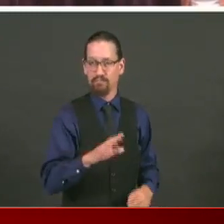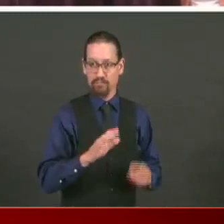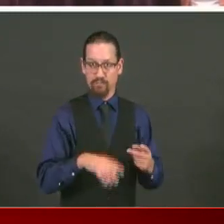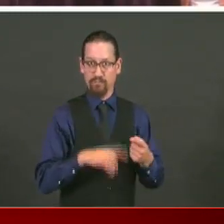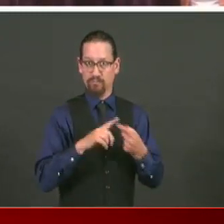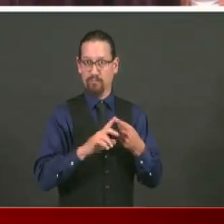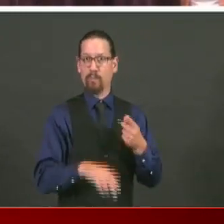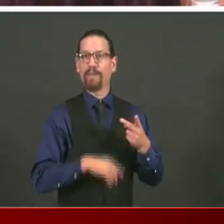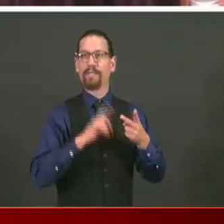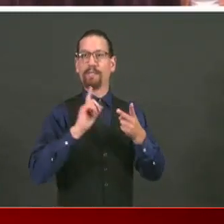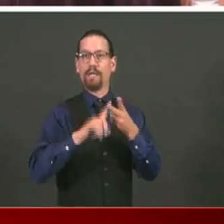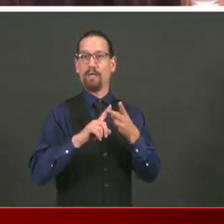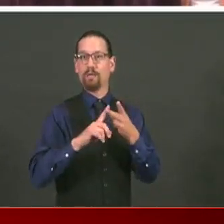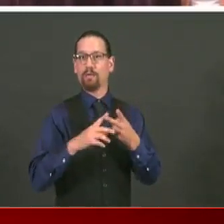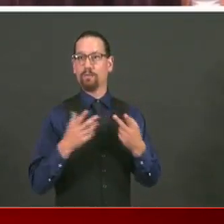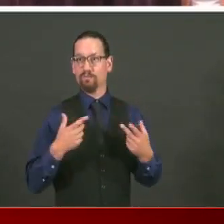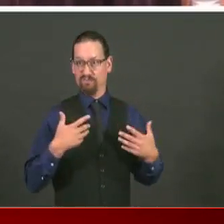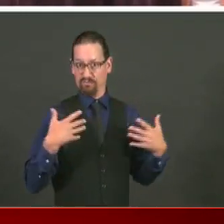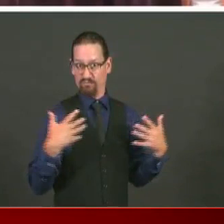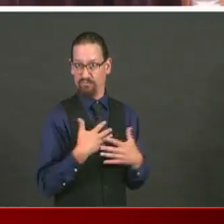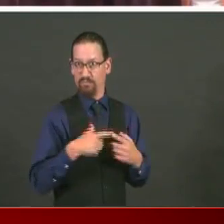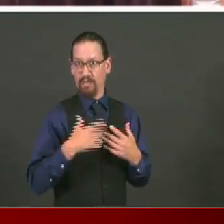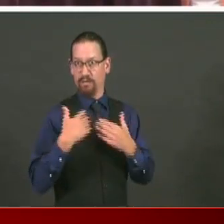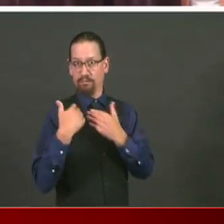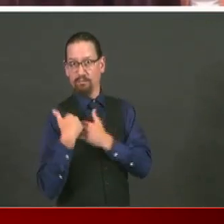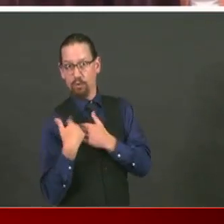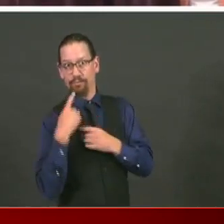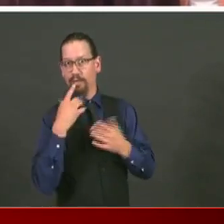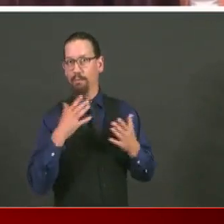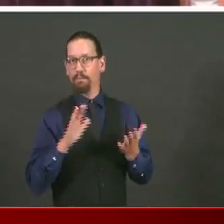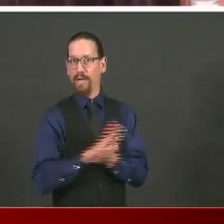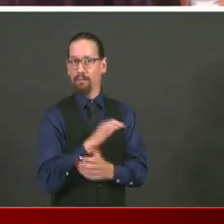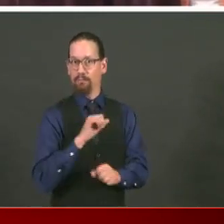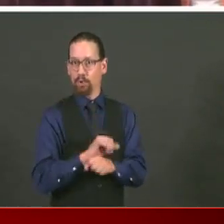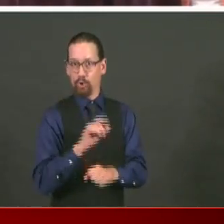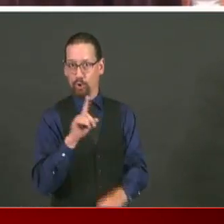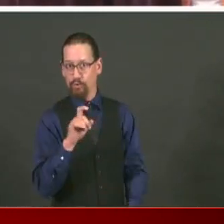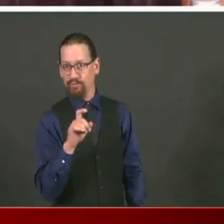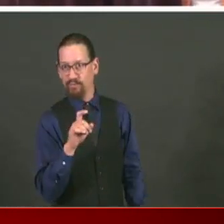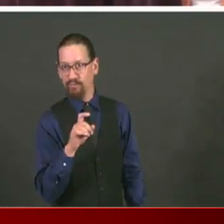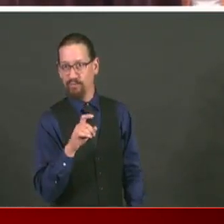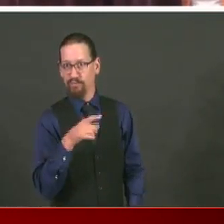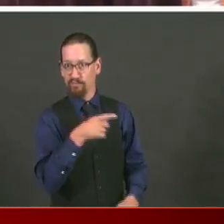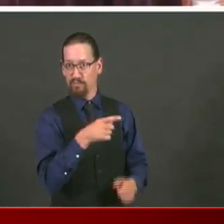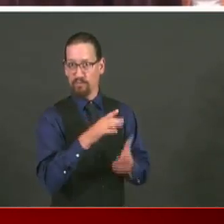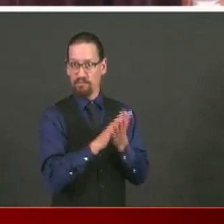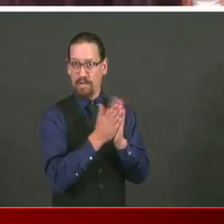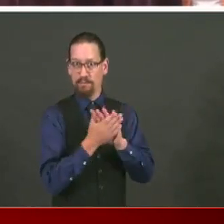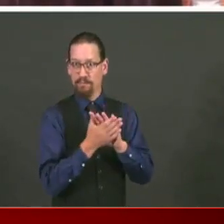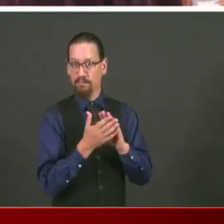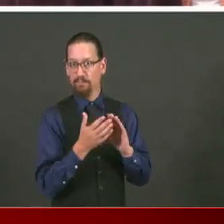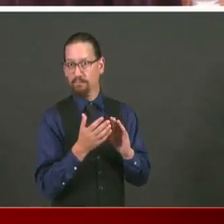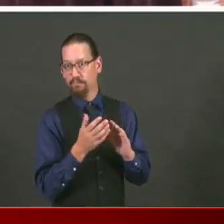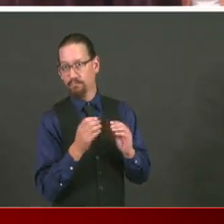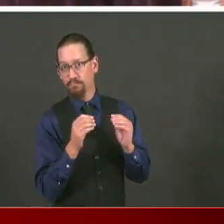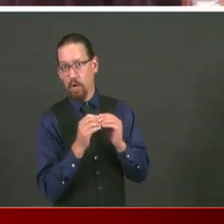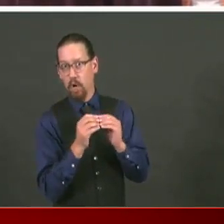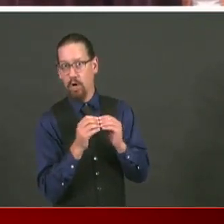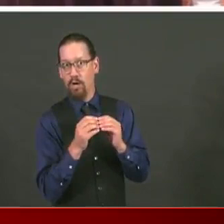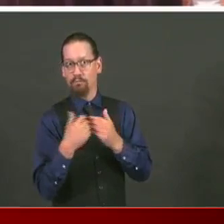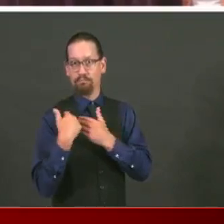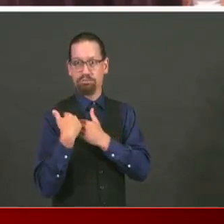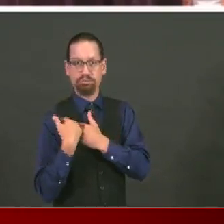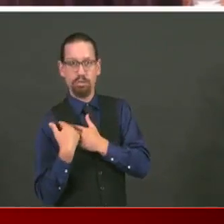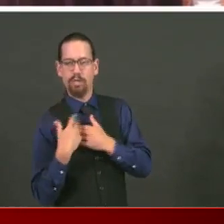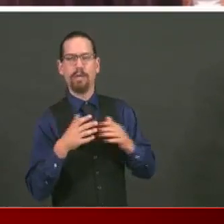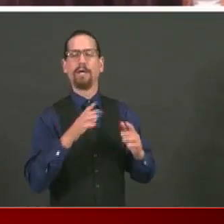paperwork, which is responsible, will ultimately prevent a lot of the, I'll call it the